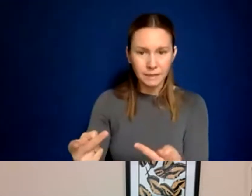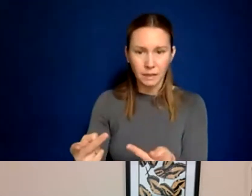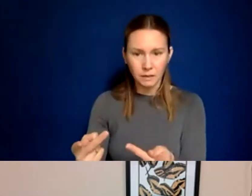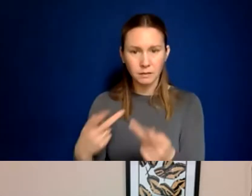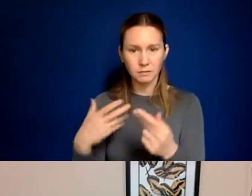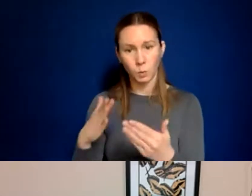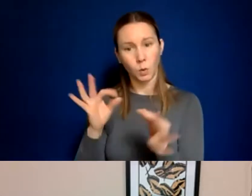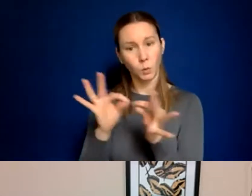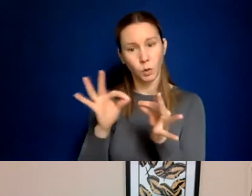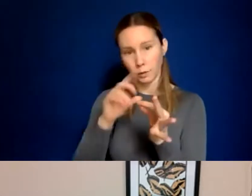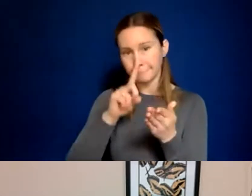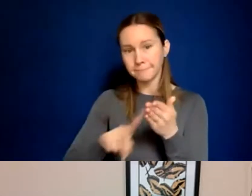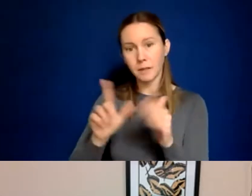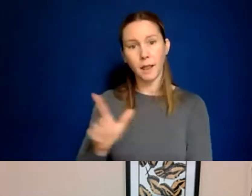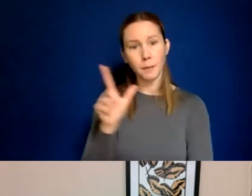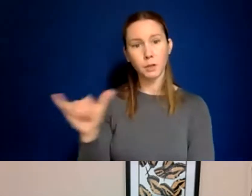too.